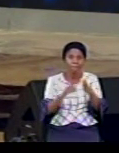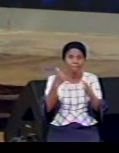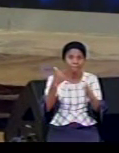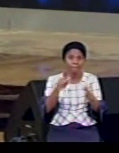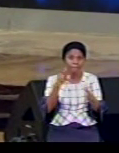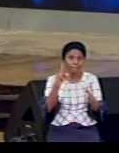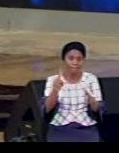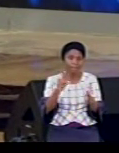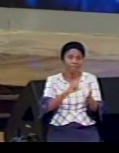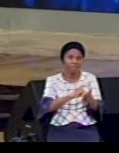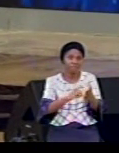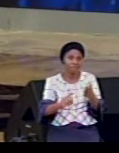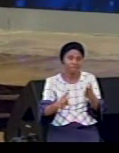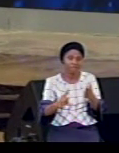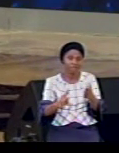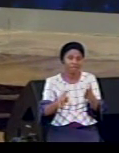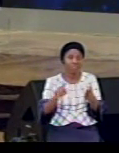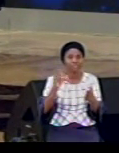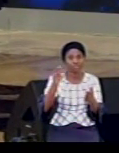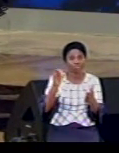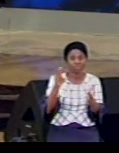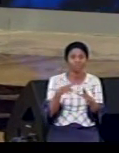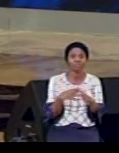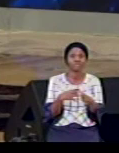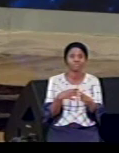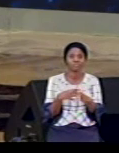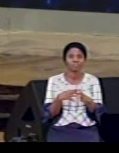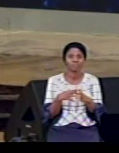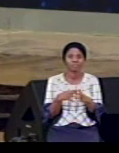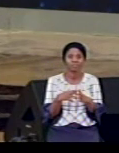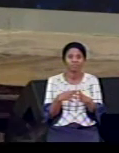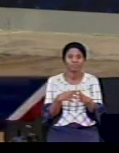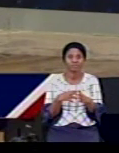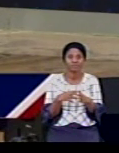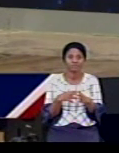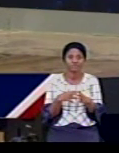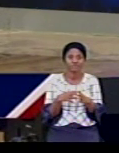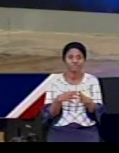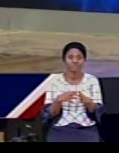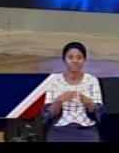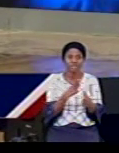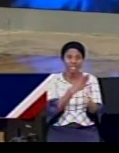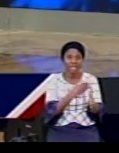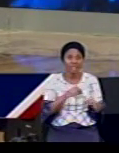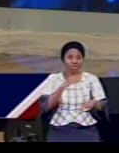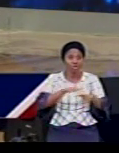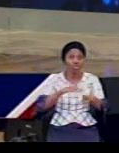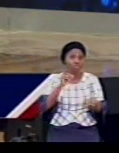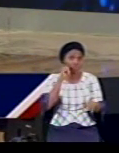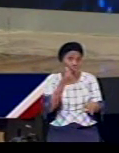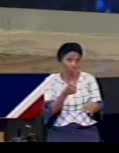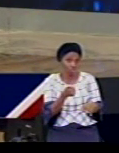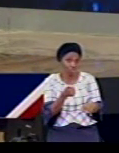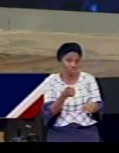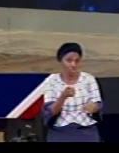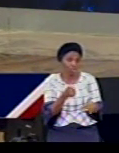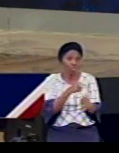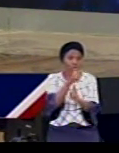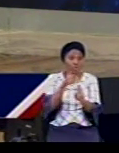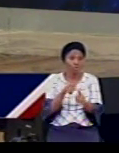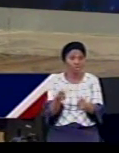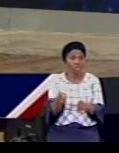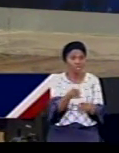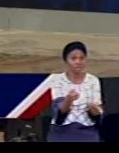chapter 11, reading from verse 12. And on the morrow, when they were come